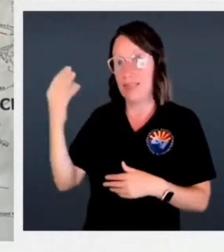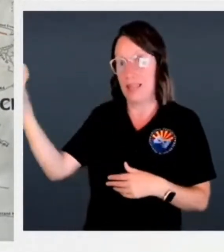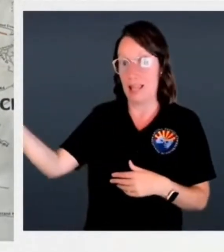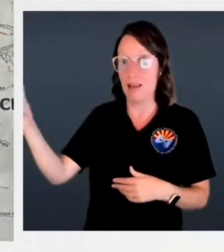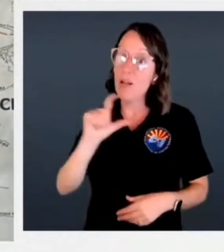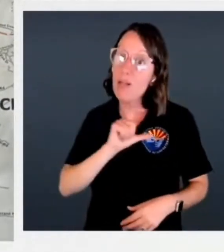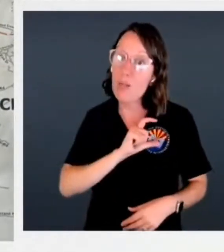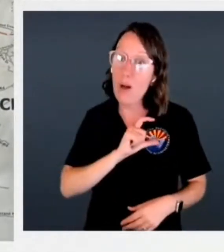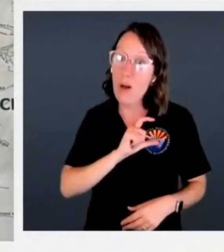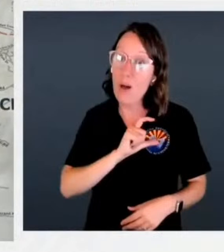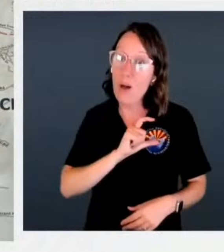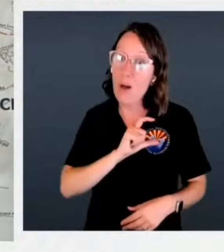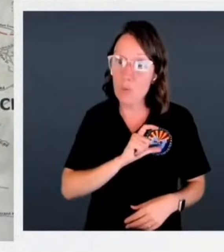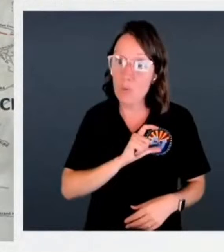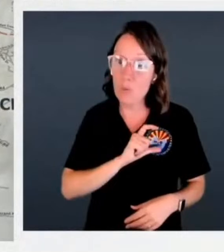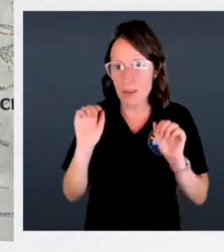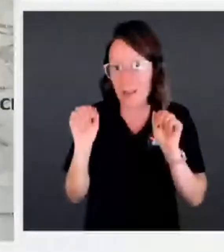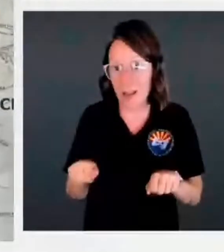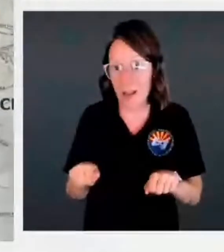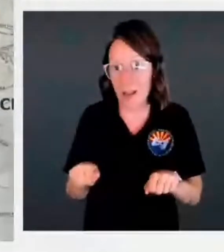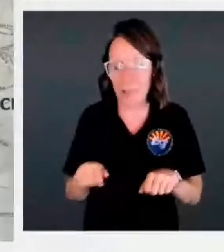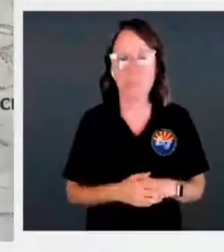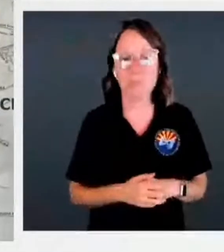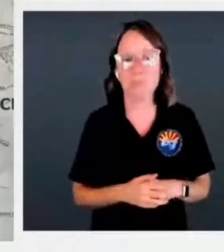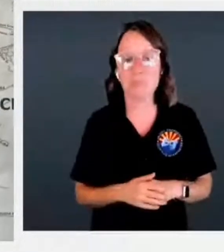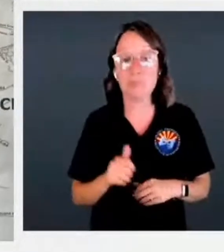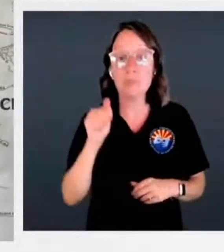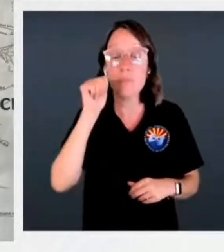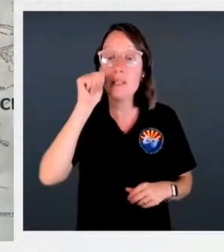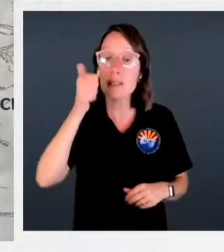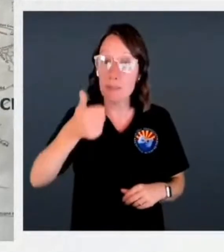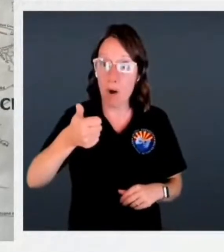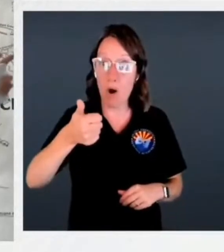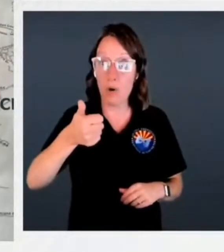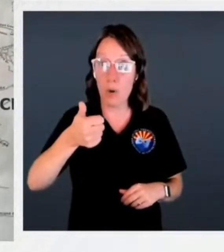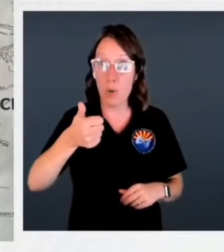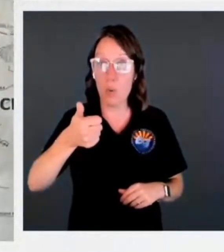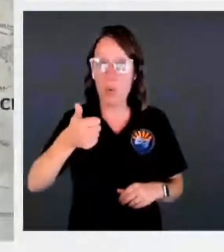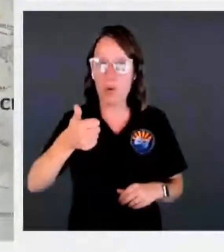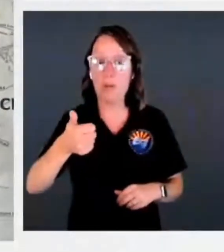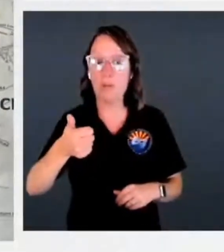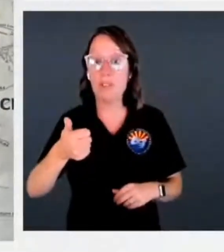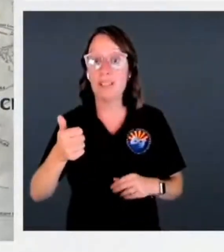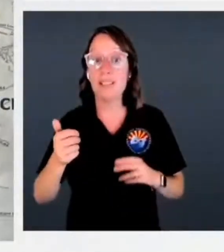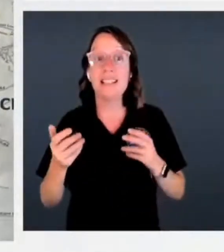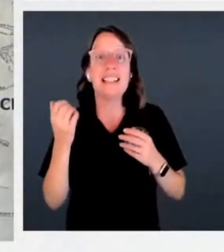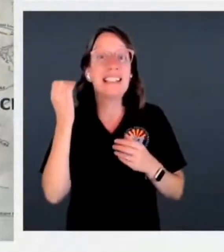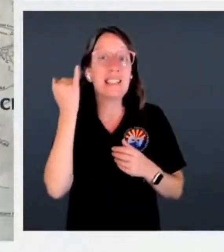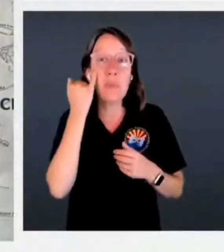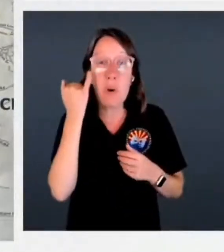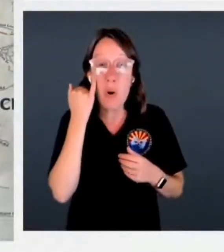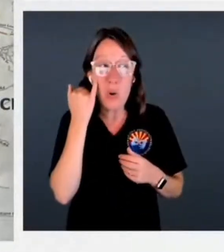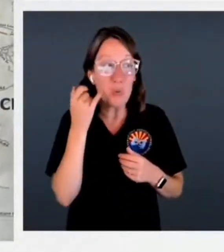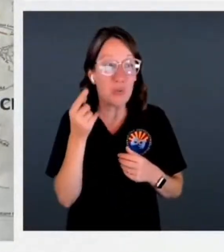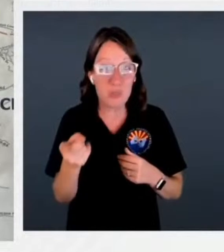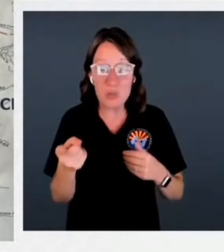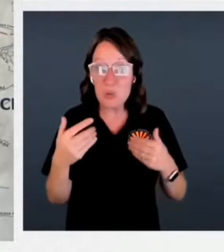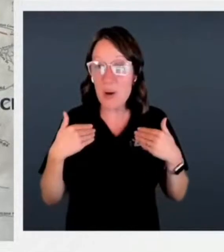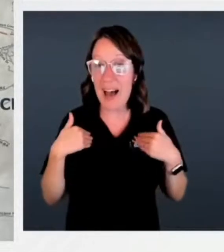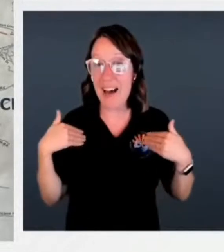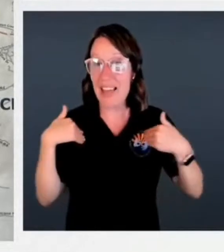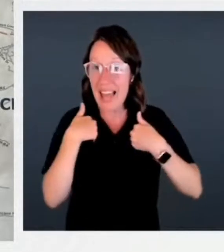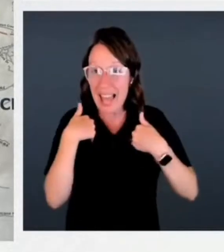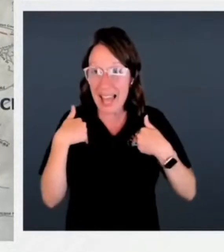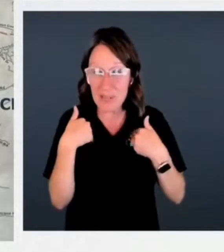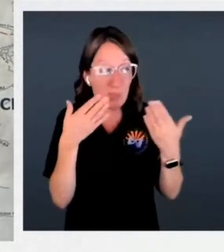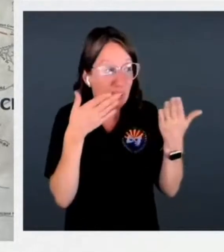go starting tomorrow. God willing, we will have people that will go in. If you have pets or anything that you want us to check on, we're going to have